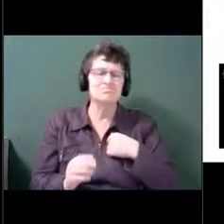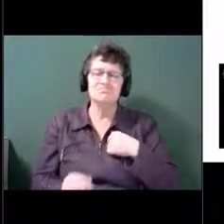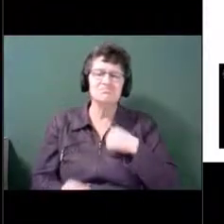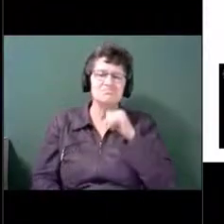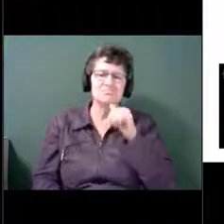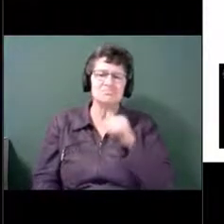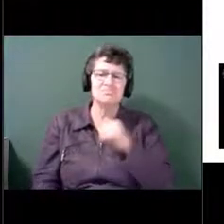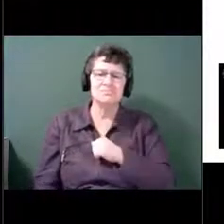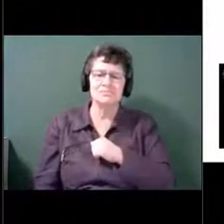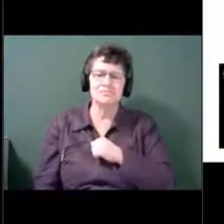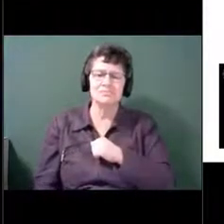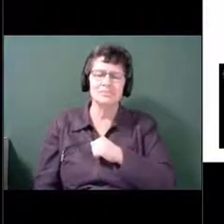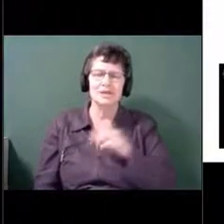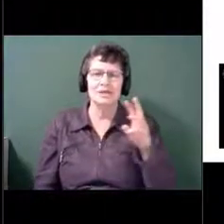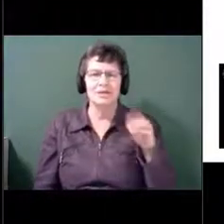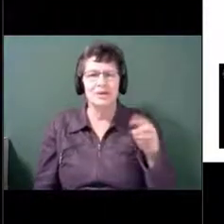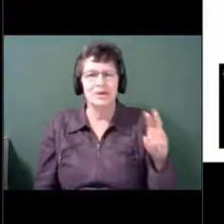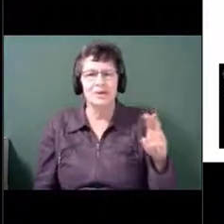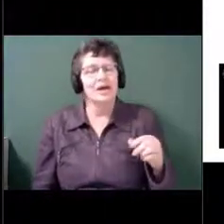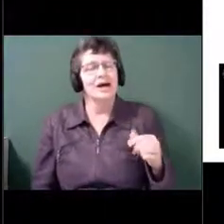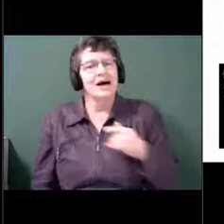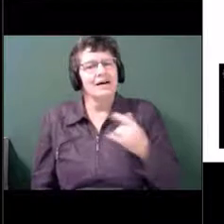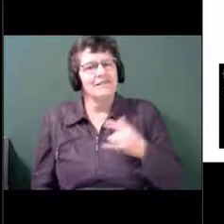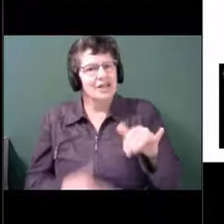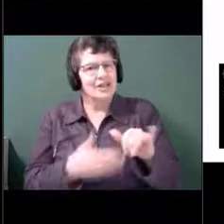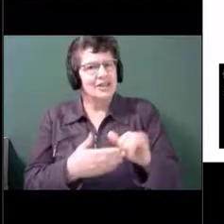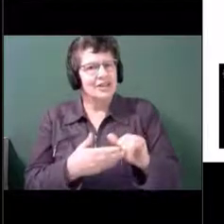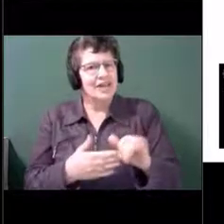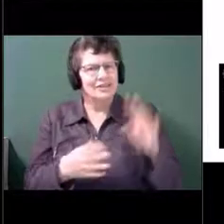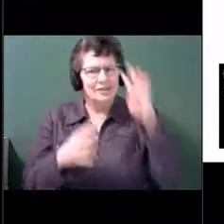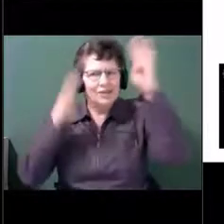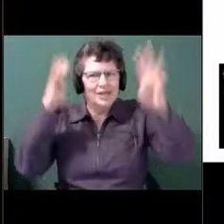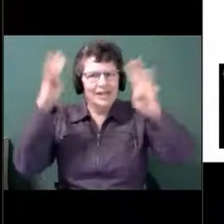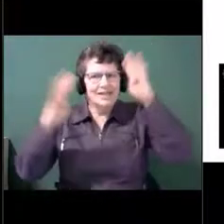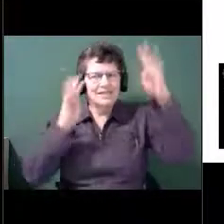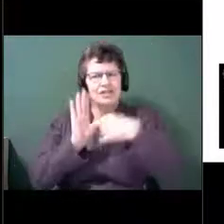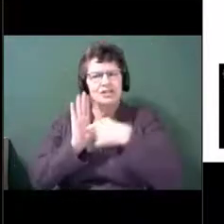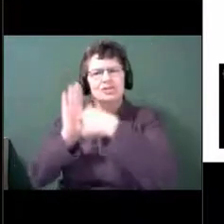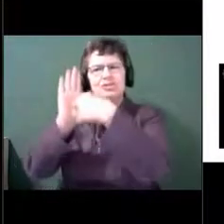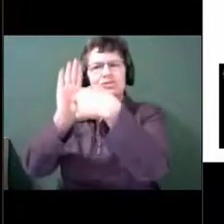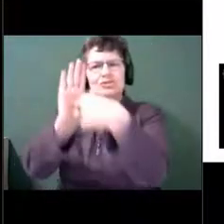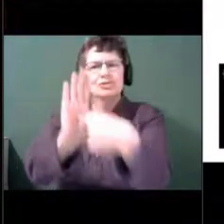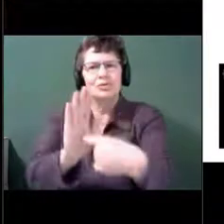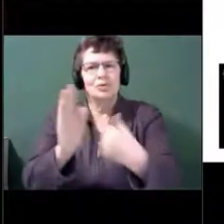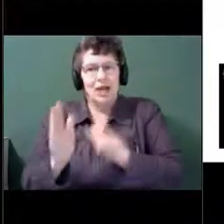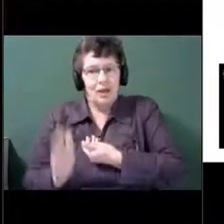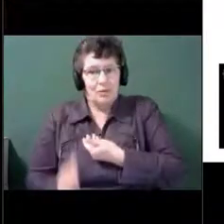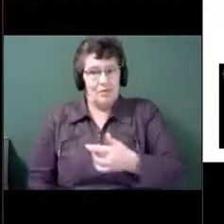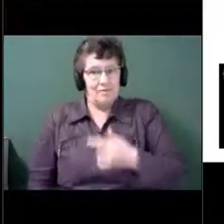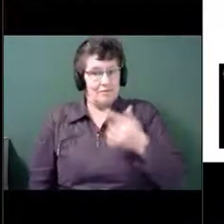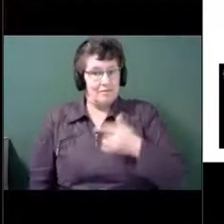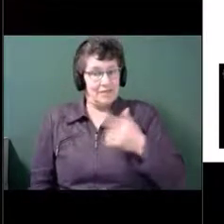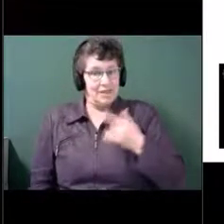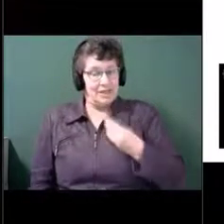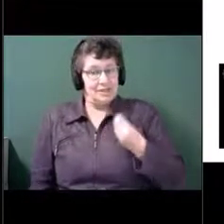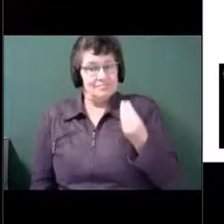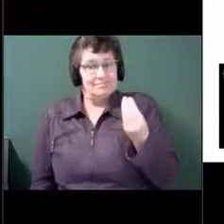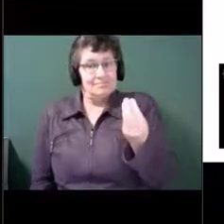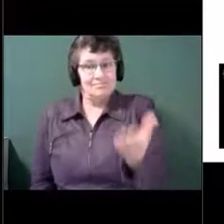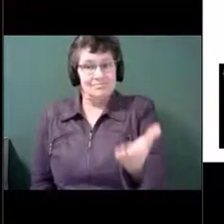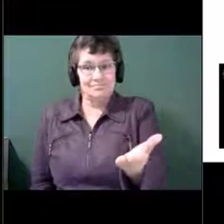discover what we feel and think, but also in sharing it generously with others, it enables them